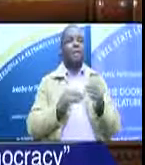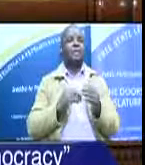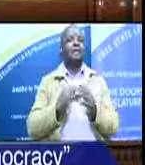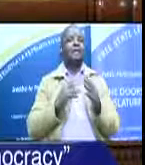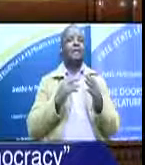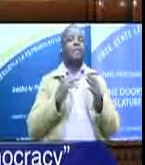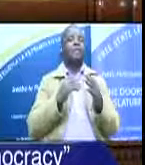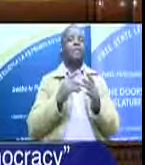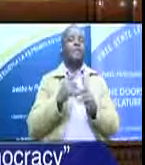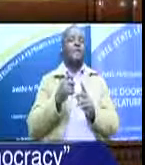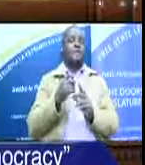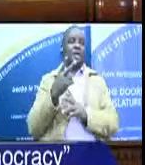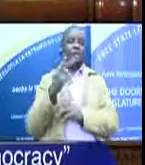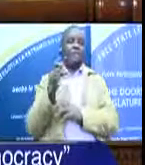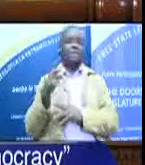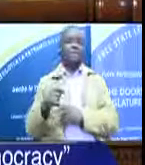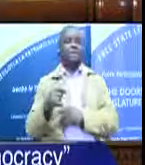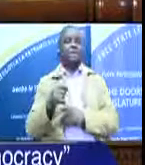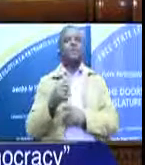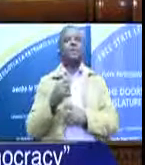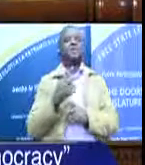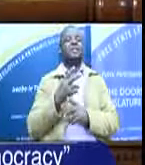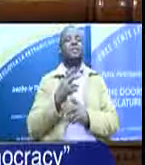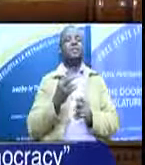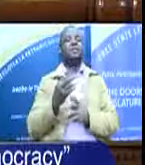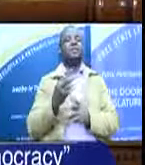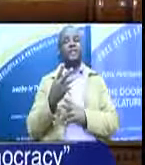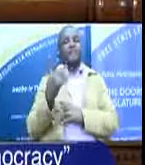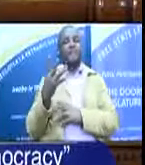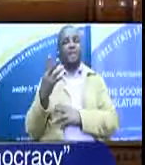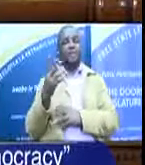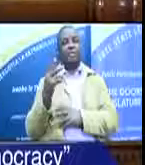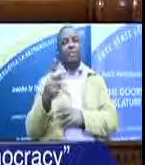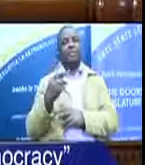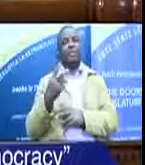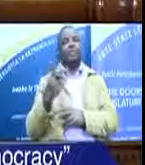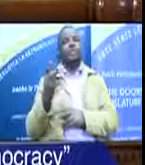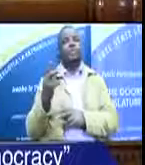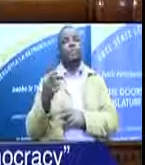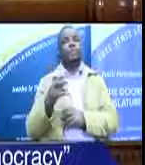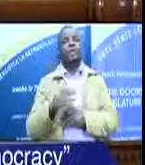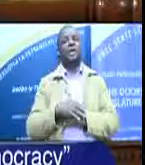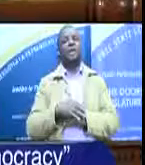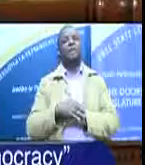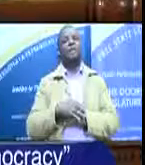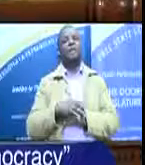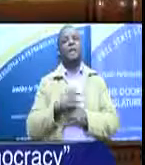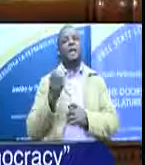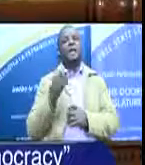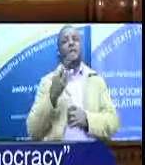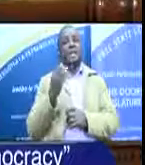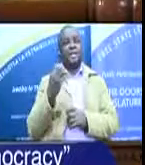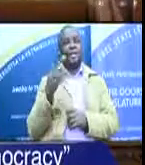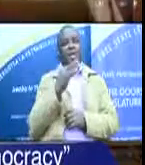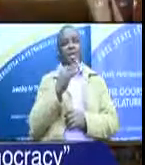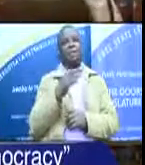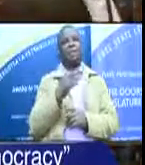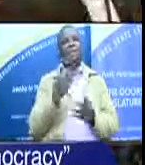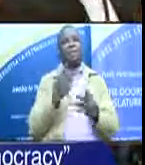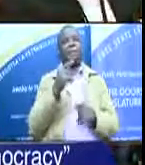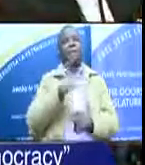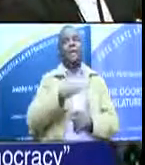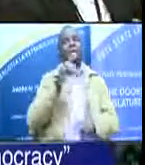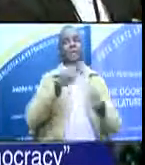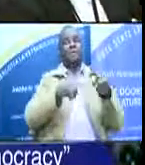to 84.2 and 55.4 to 56.5 within 30 minutes in